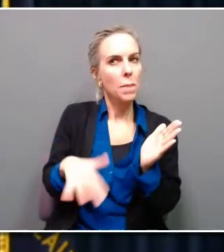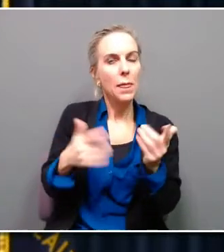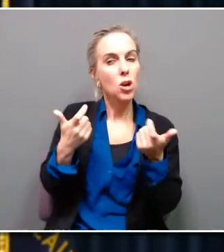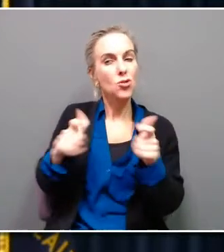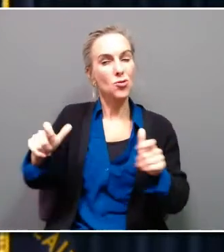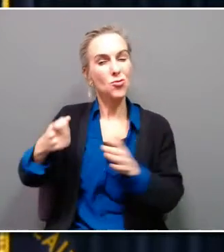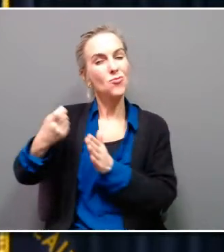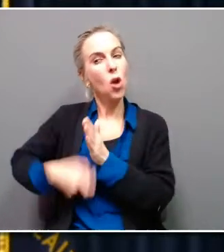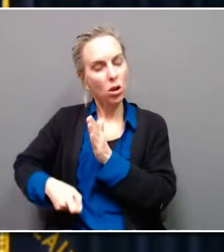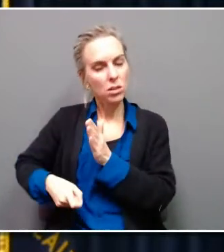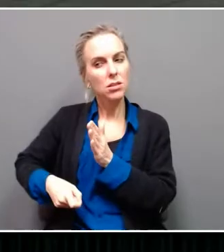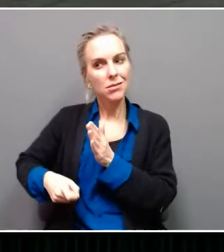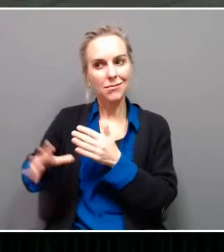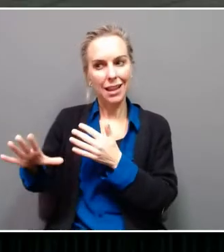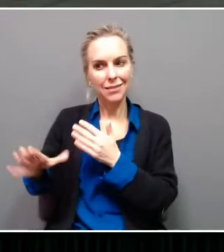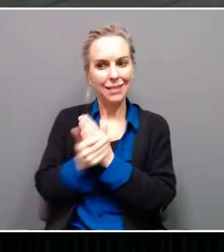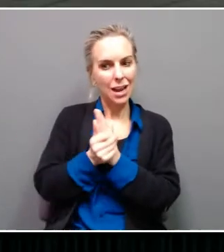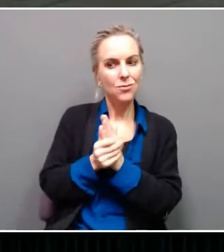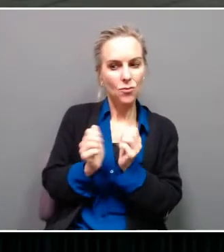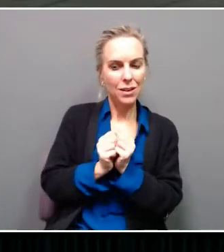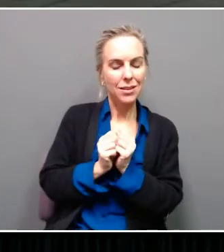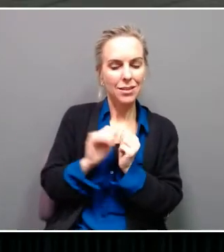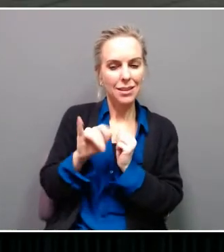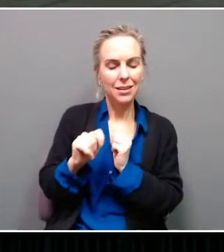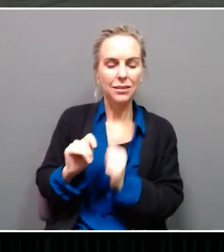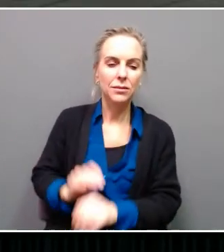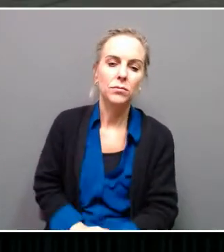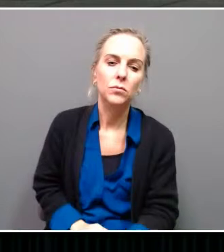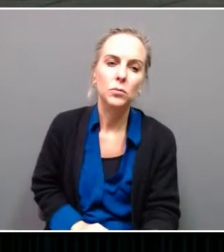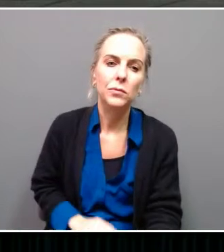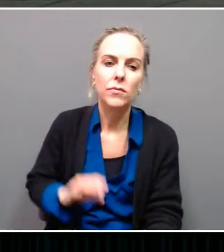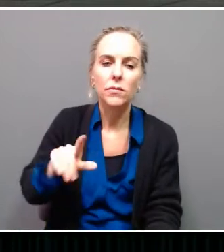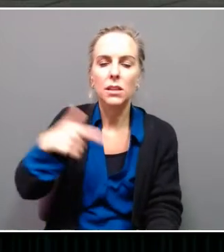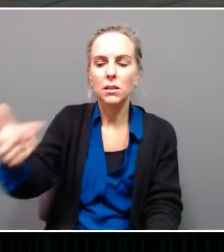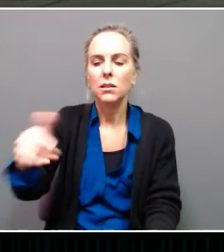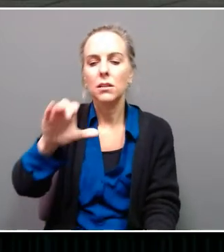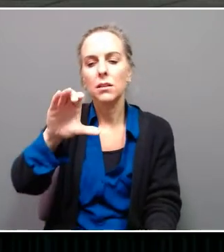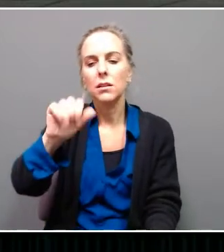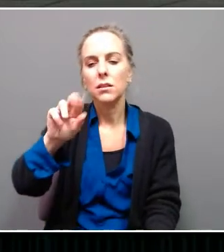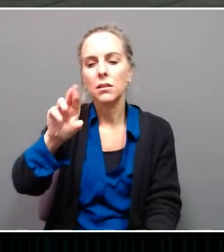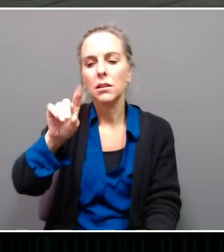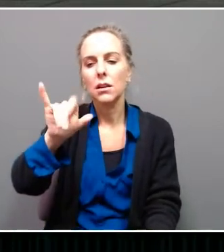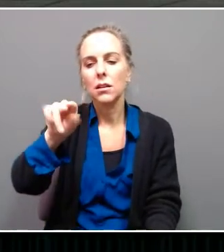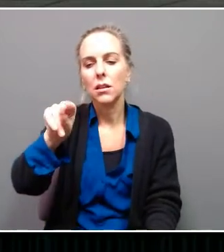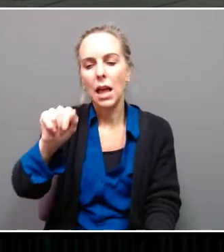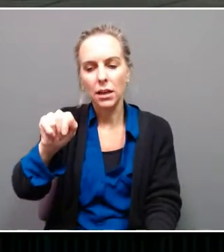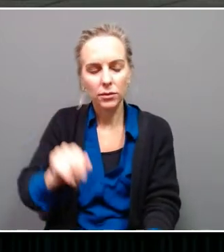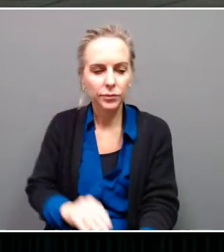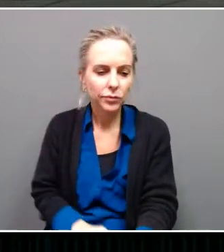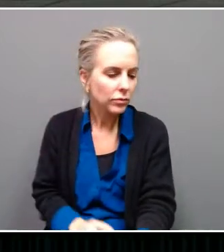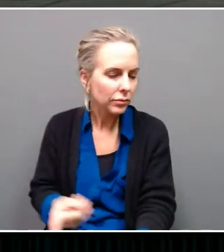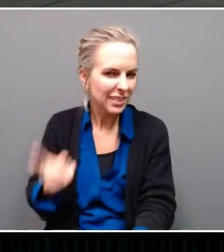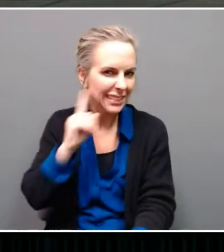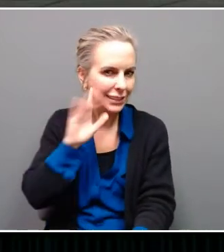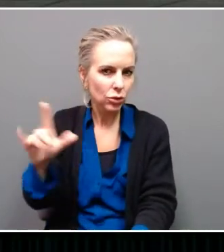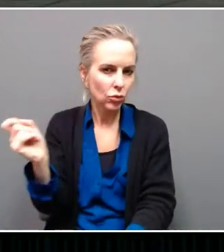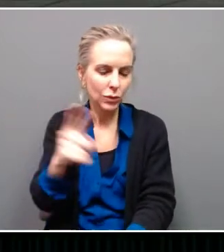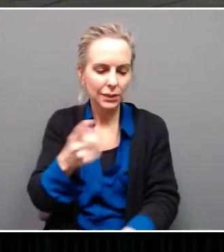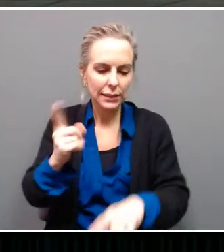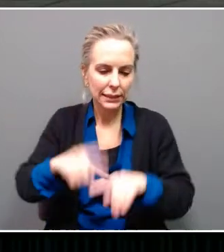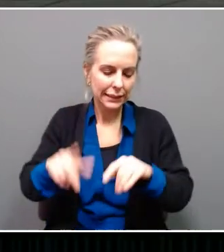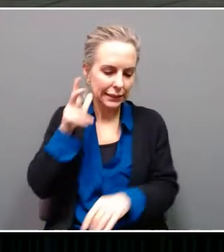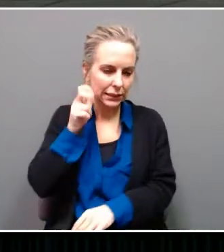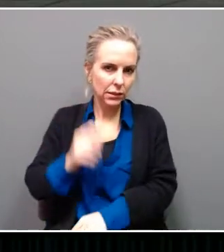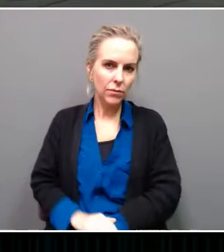is on it. Carolina. The United Auto Workers Union announced campaigns to